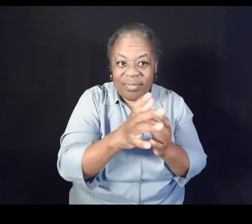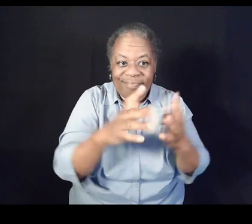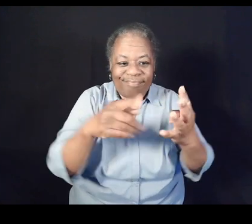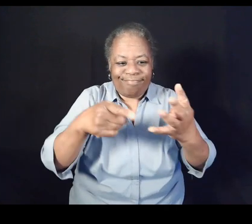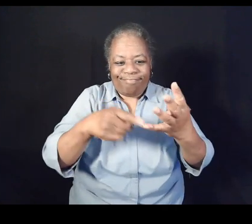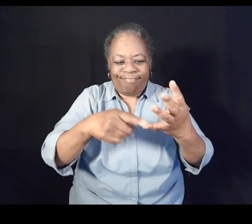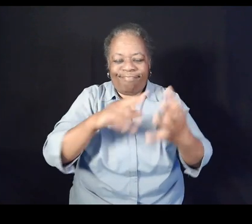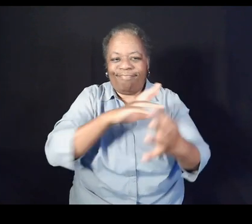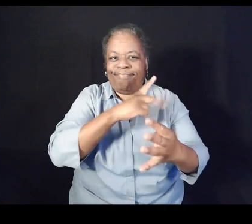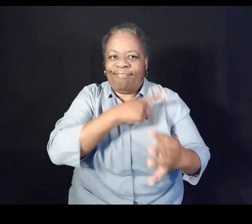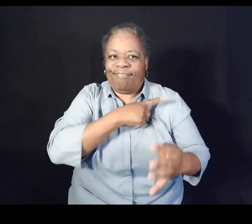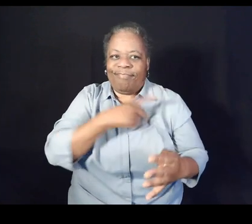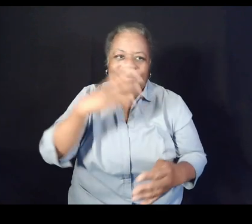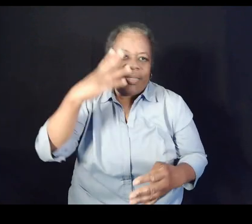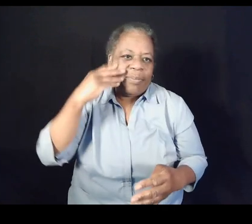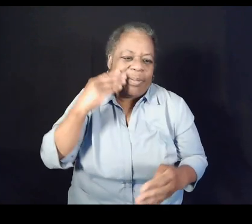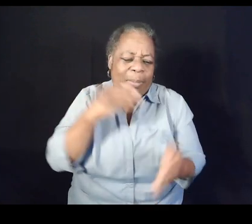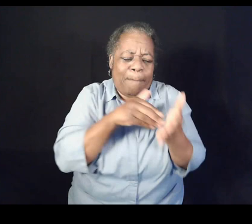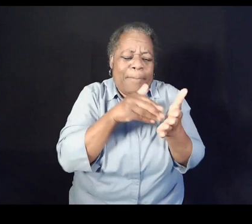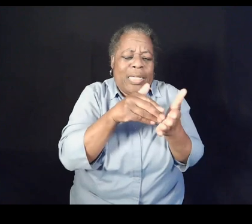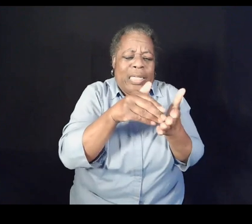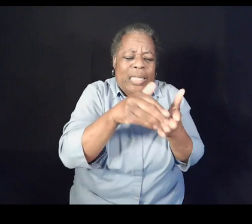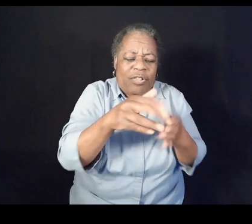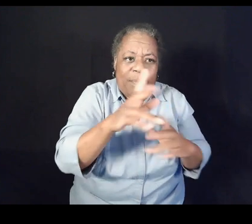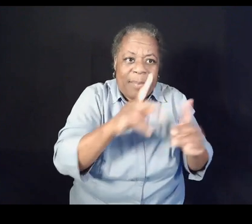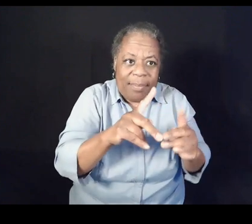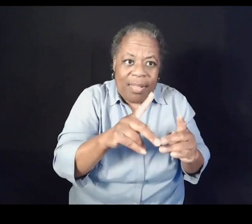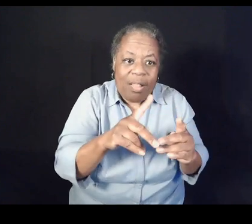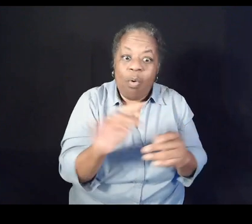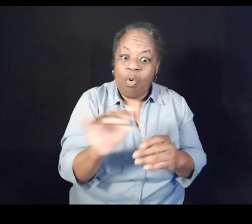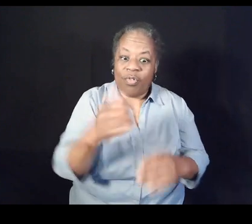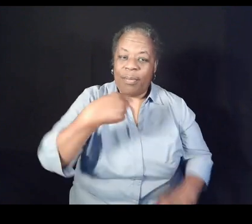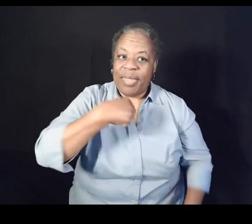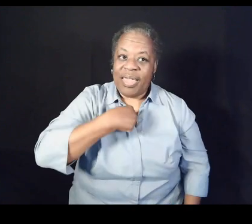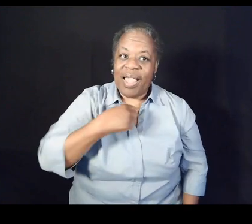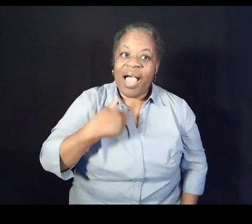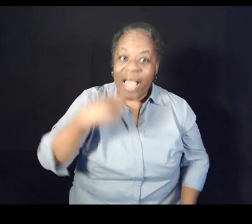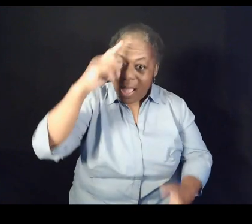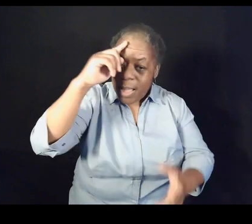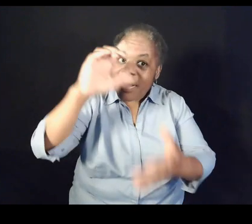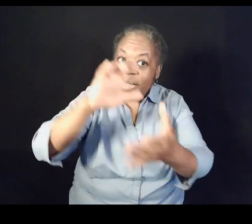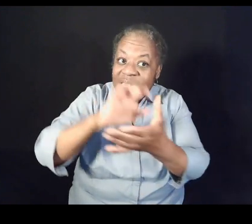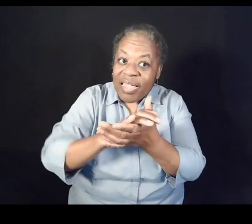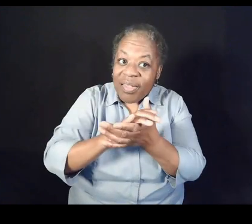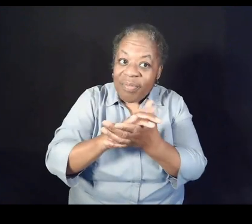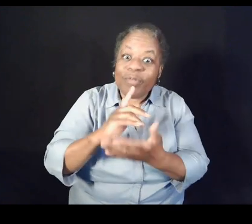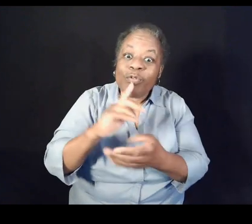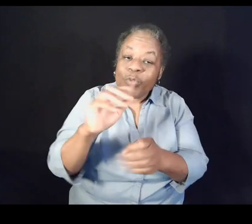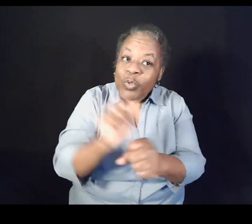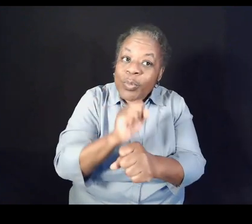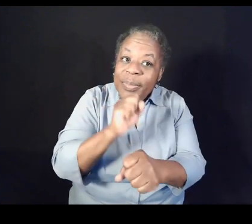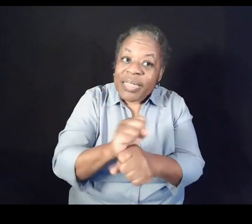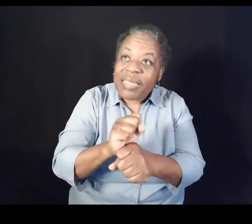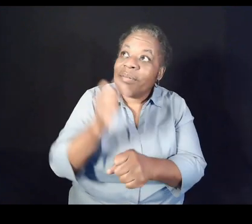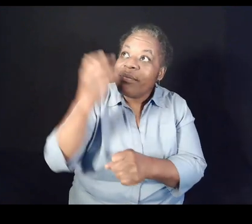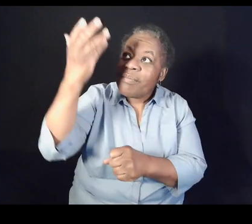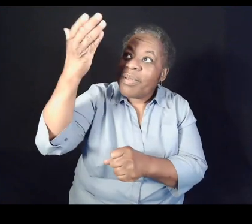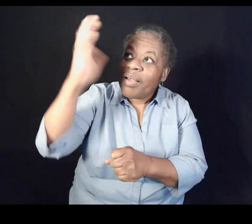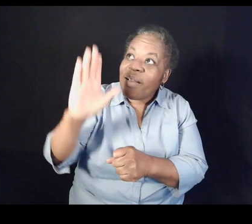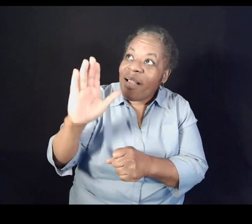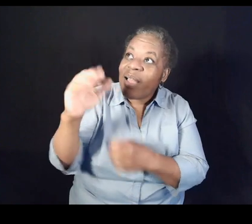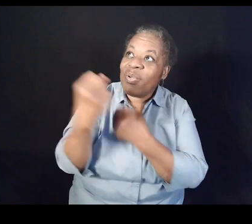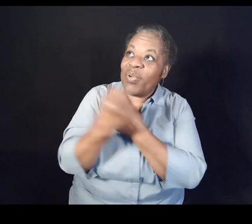personal experience of billions of people, including me, I've come to believe that there really is a God who loves